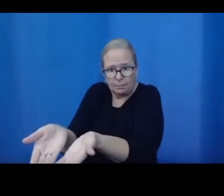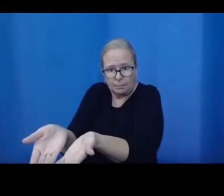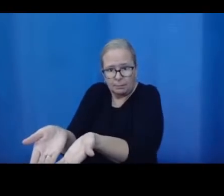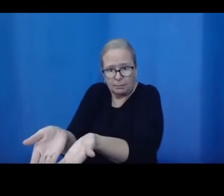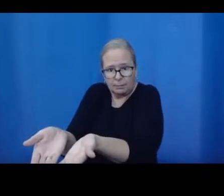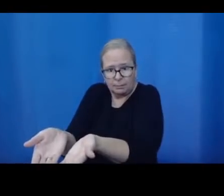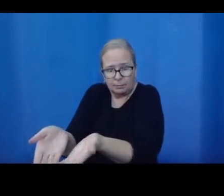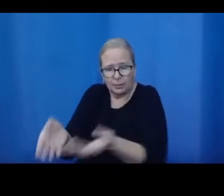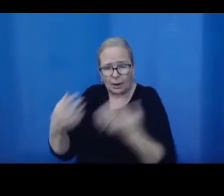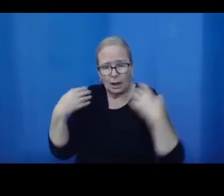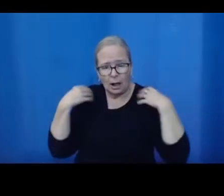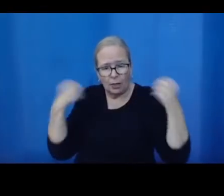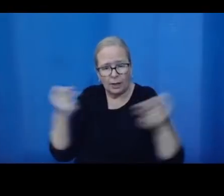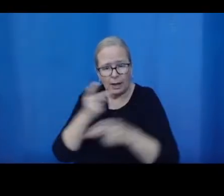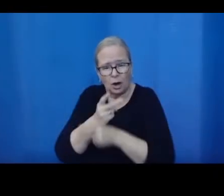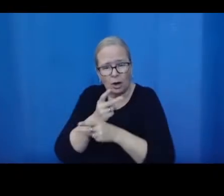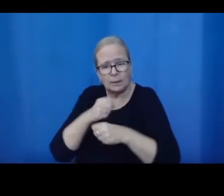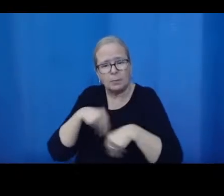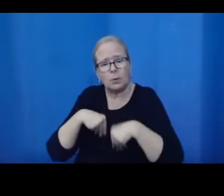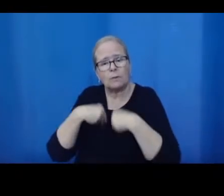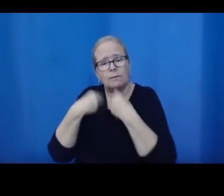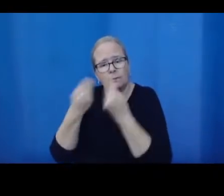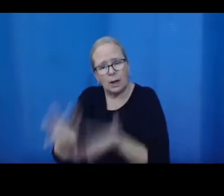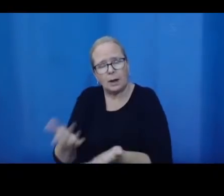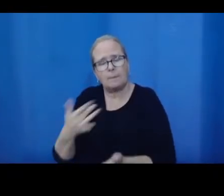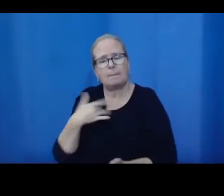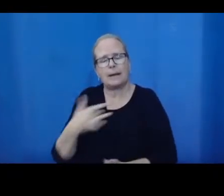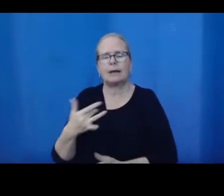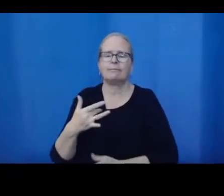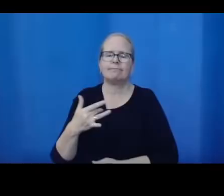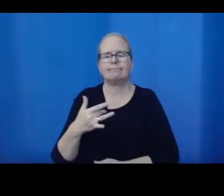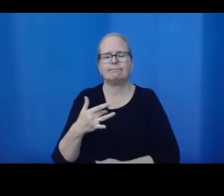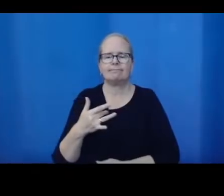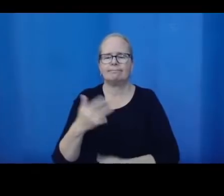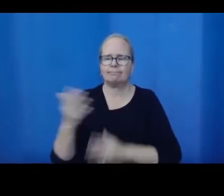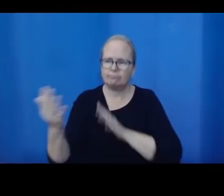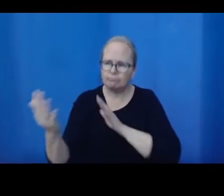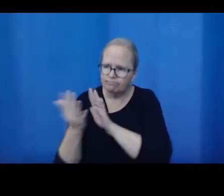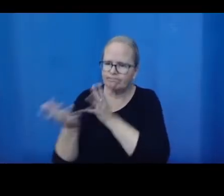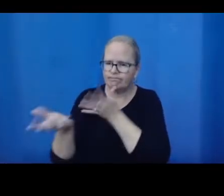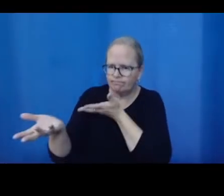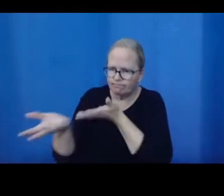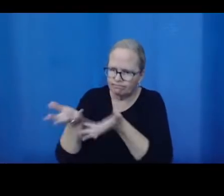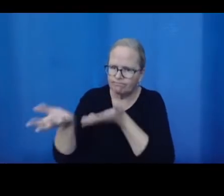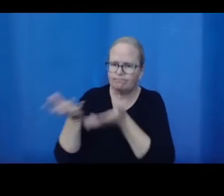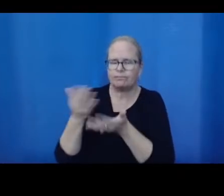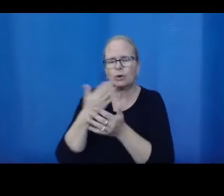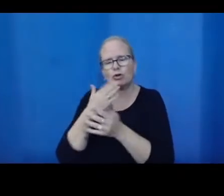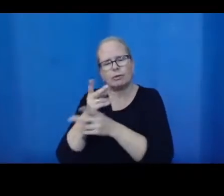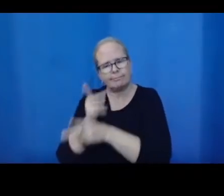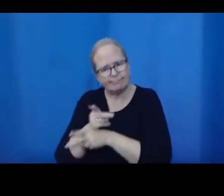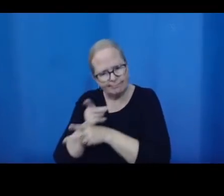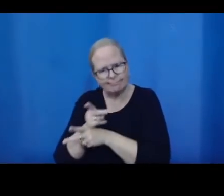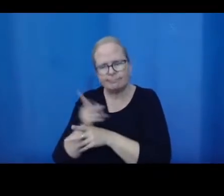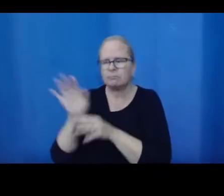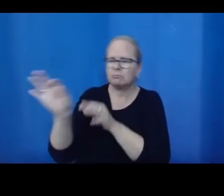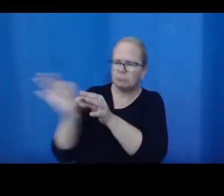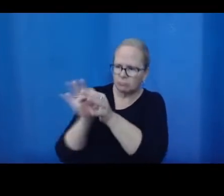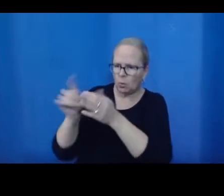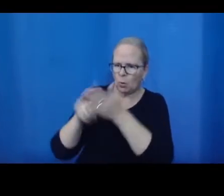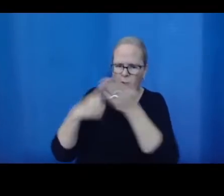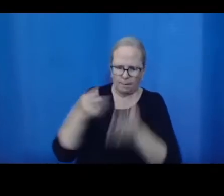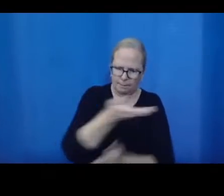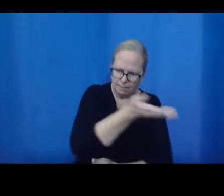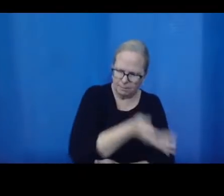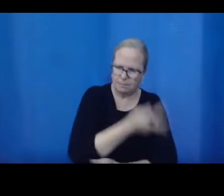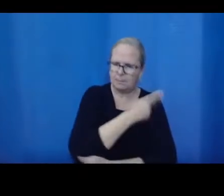good, they provide good care, whatever happens for the patient, there's meaning that they give them. It feels